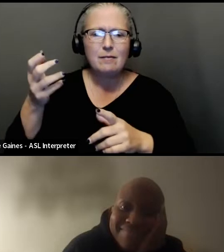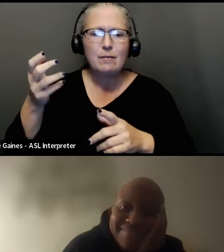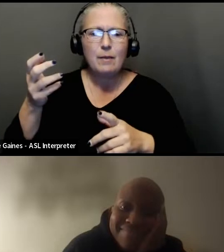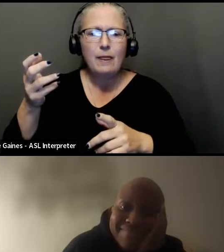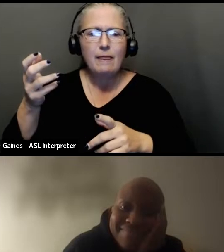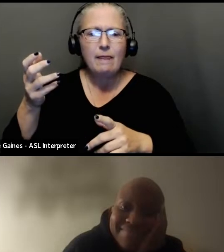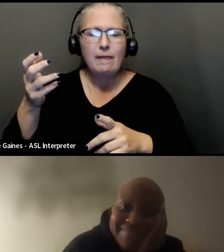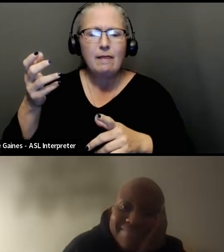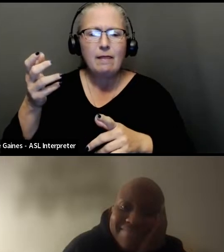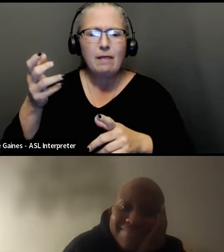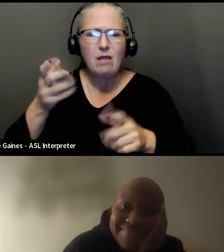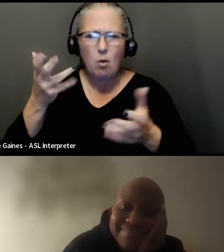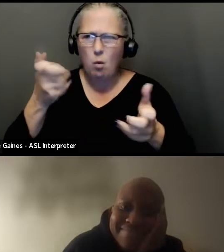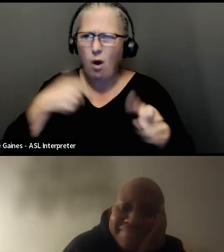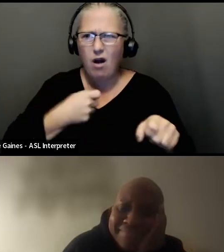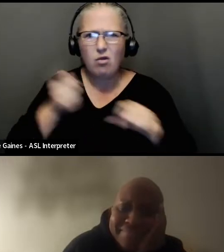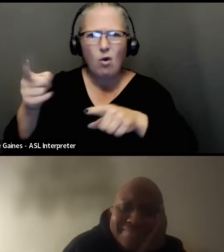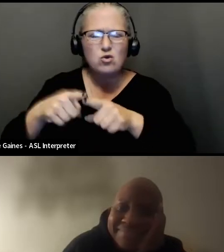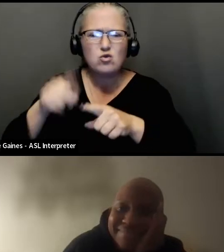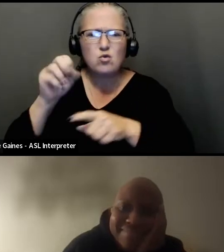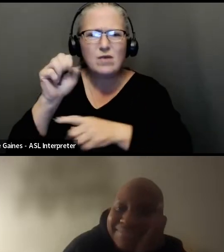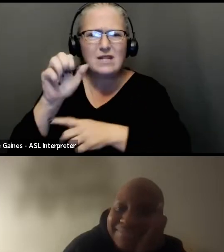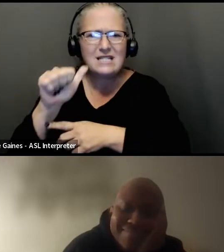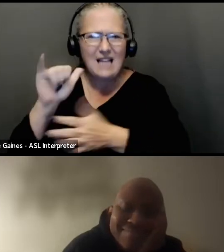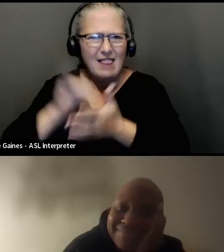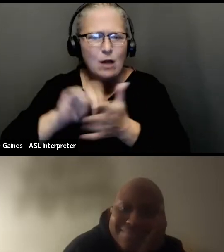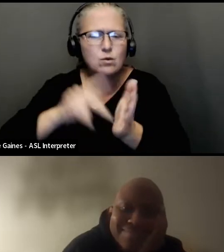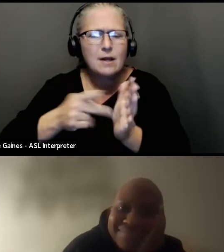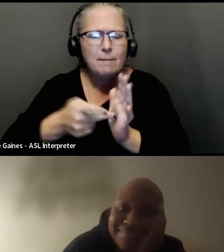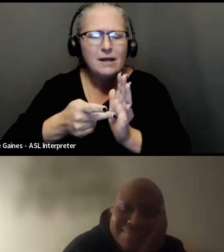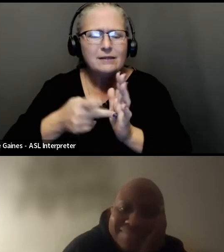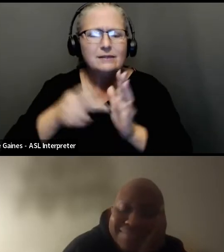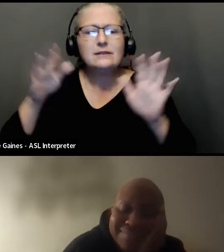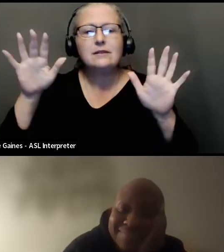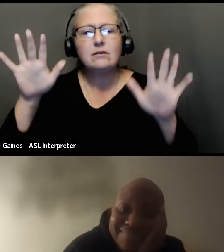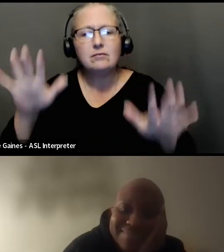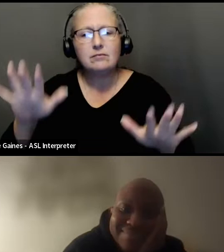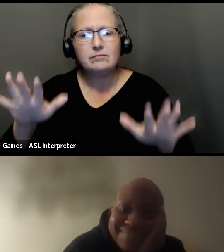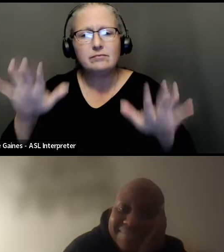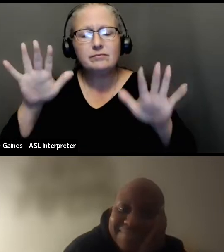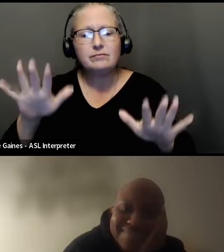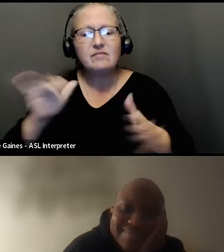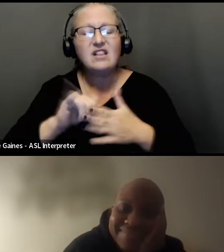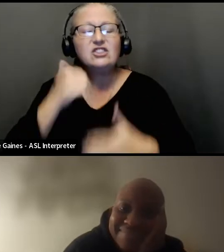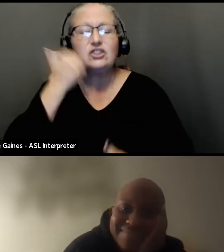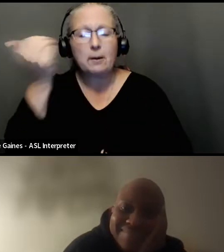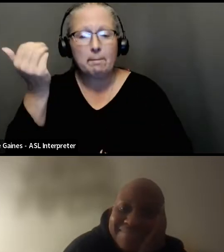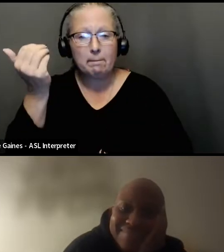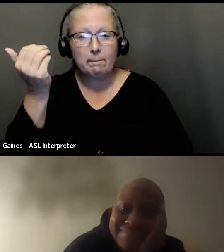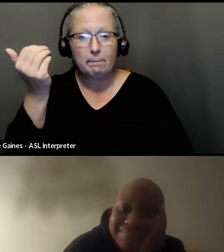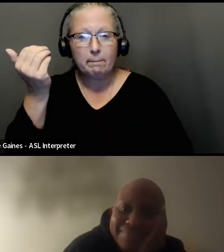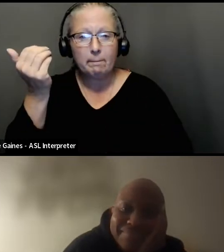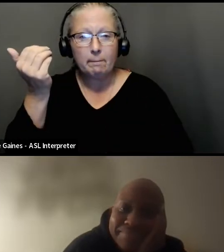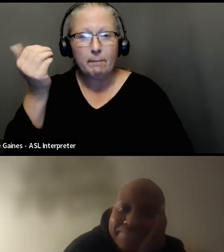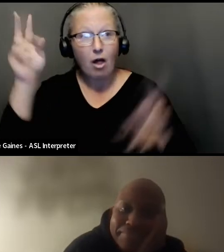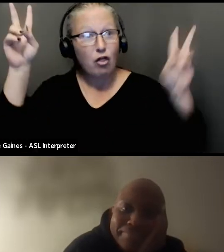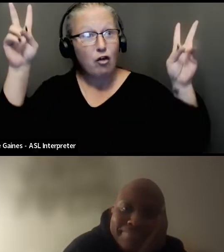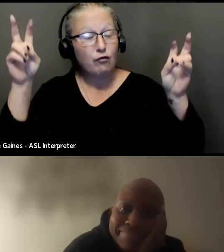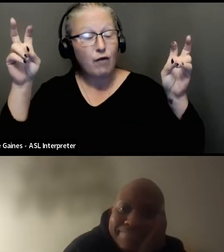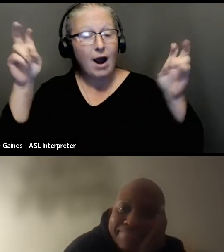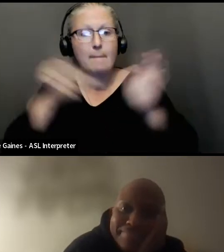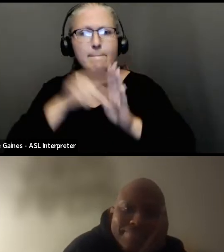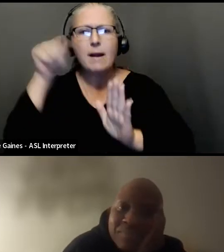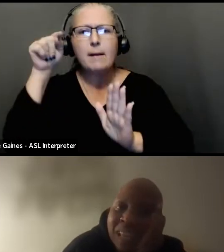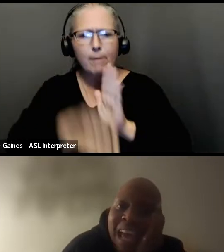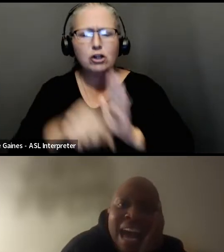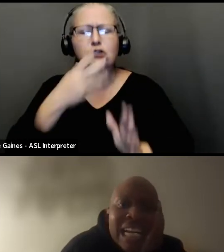Jordan to the sea. That's what it means. Just order. That's shameful. The phrase is to massacre all the